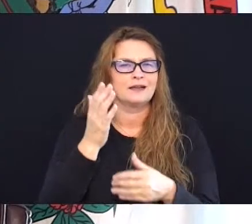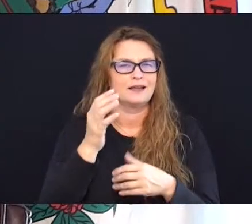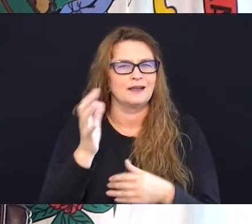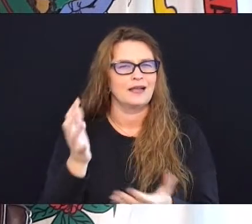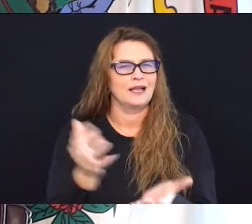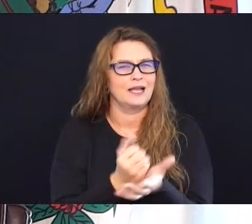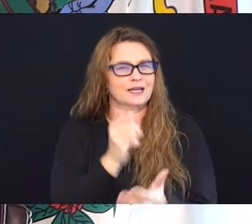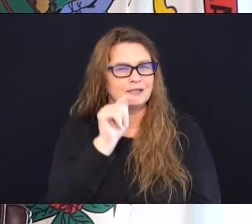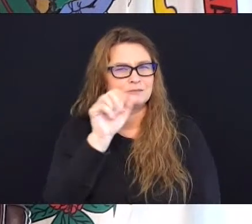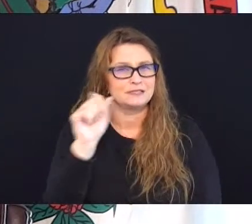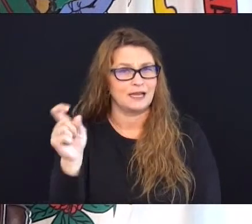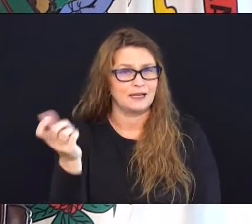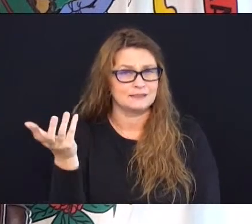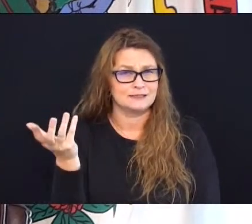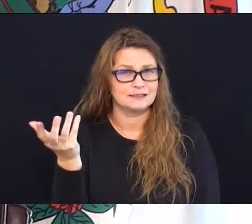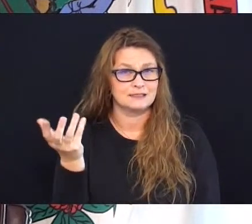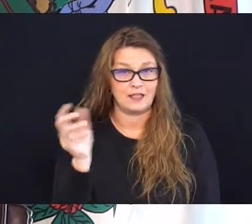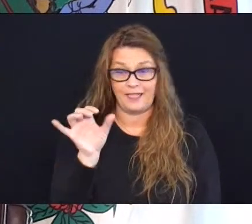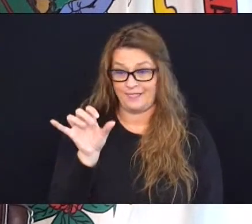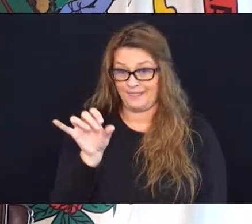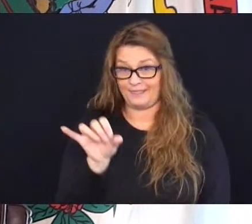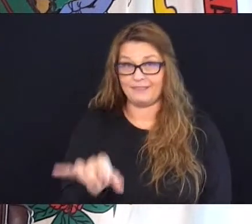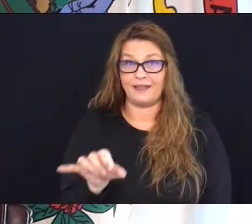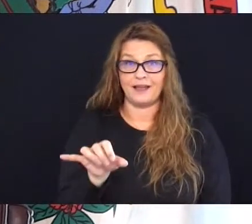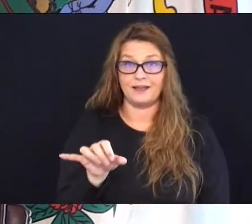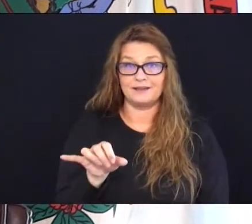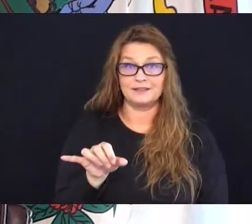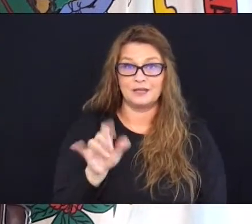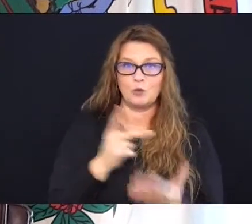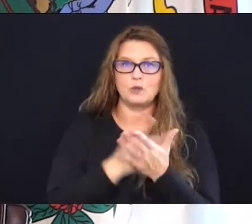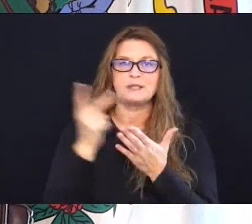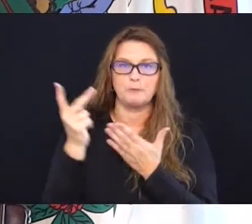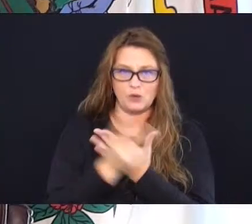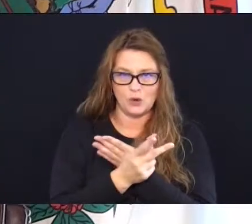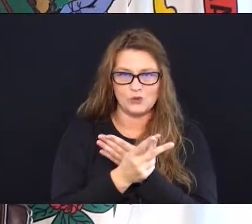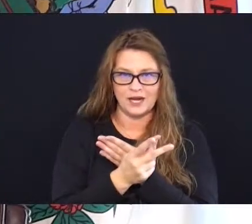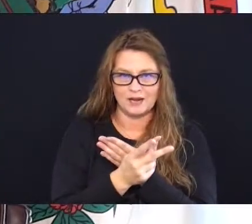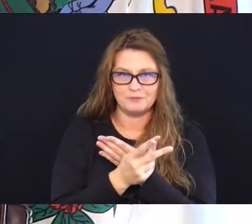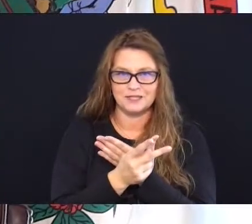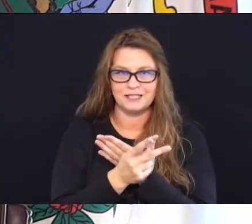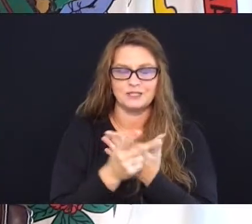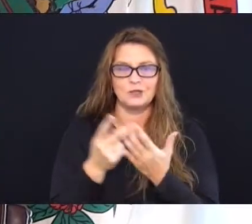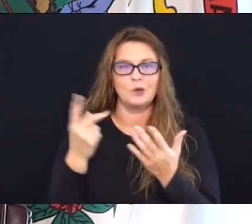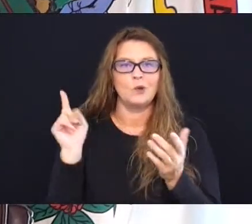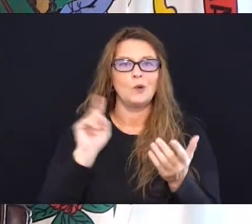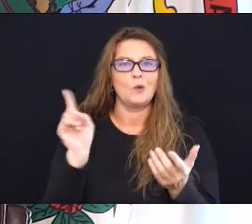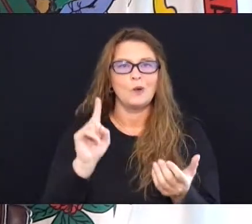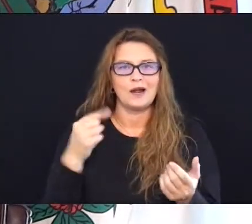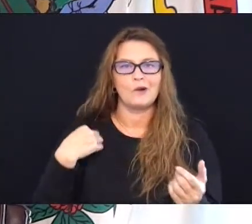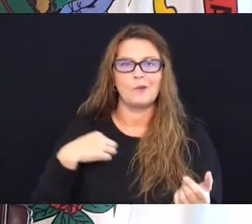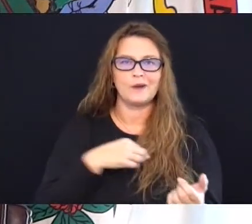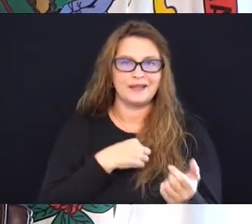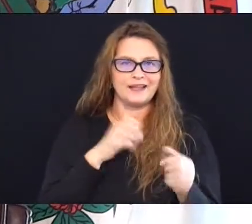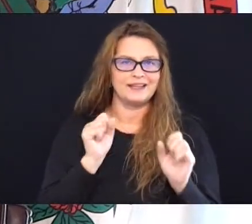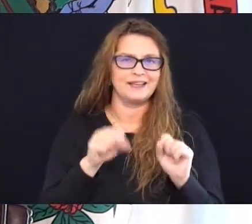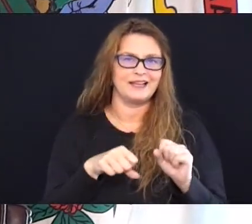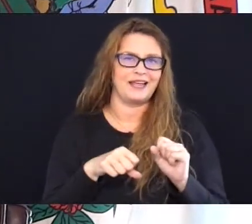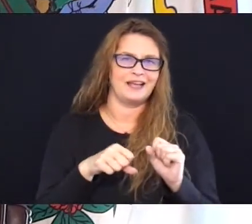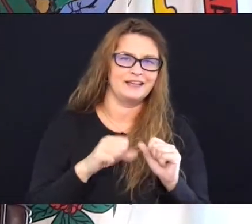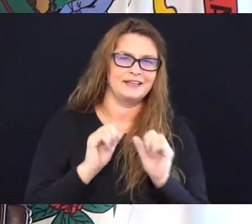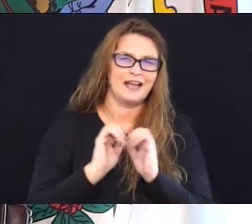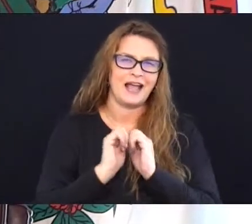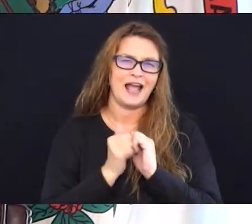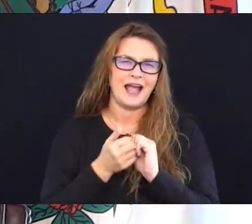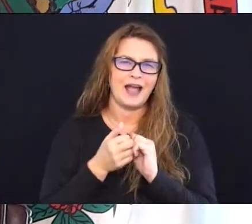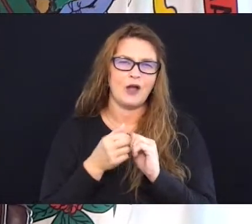like that. This thing is a program that we need to go at from the standpoint of how can